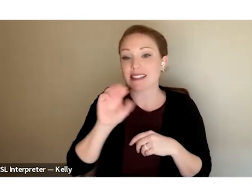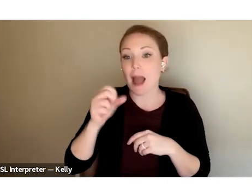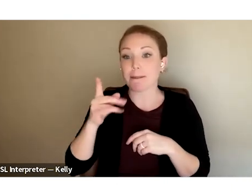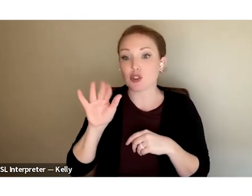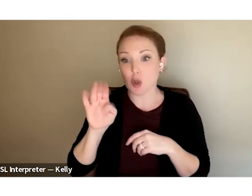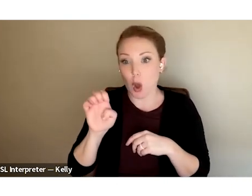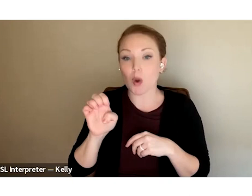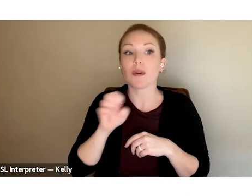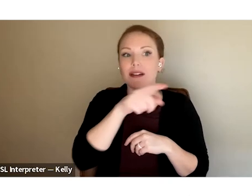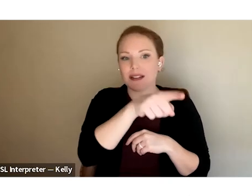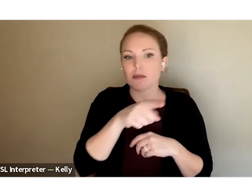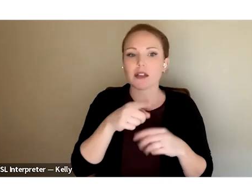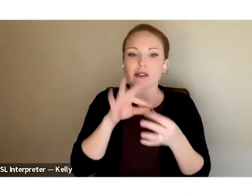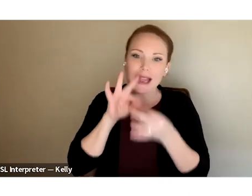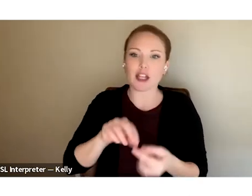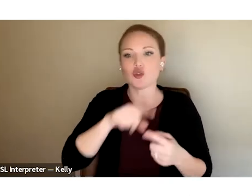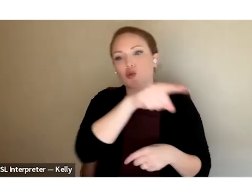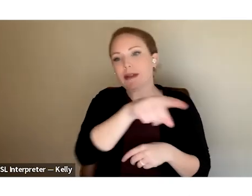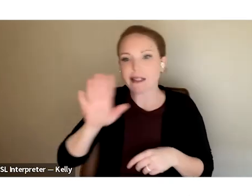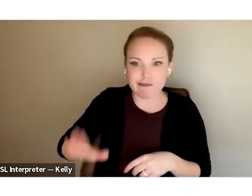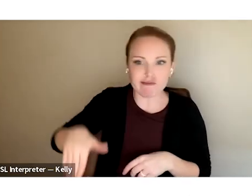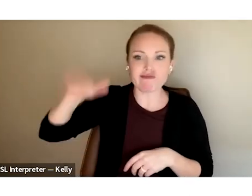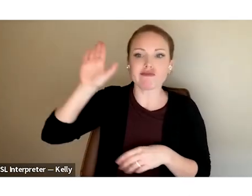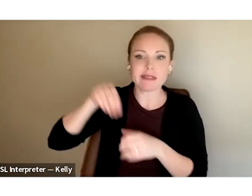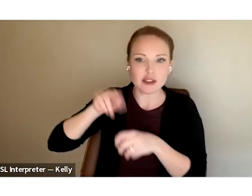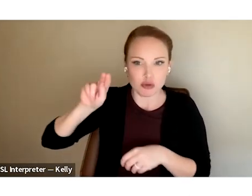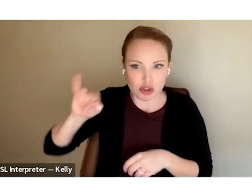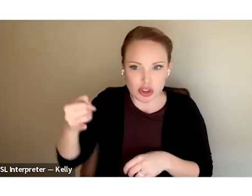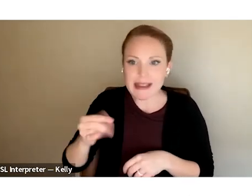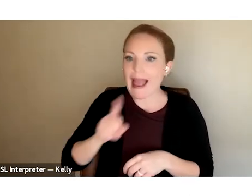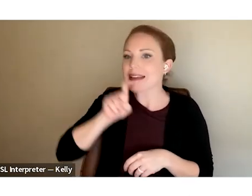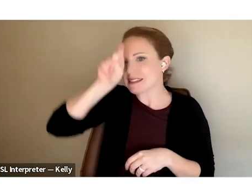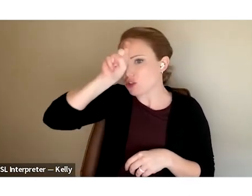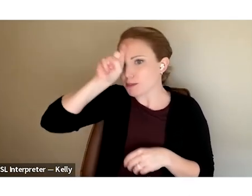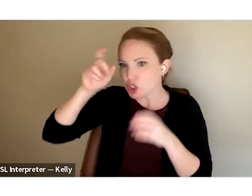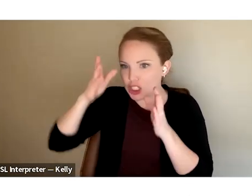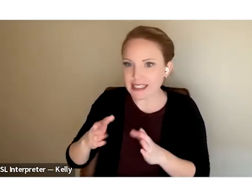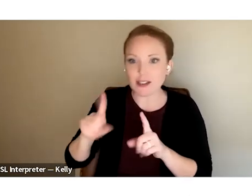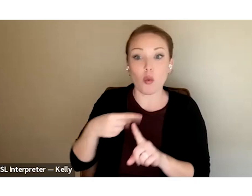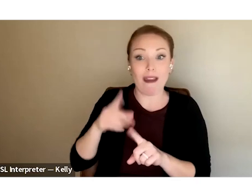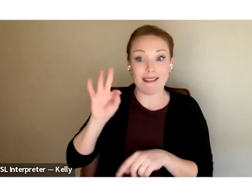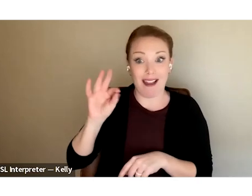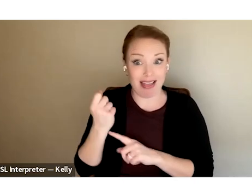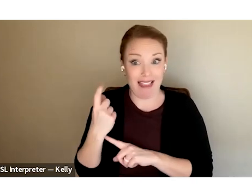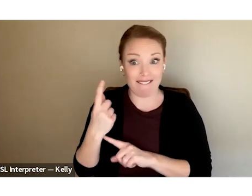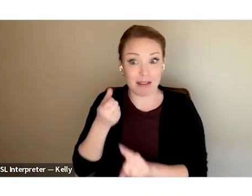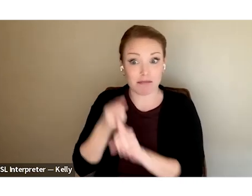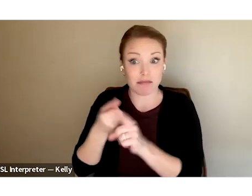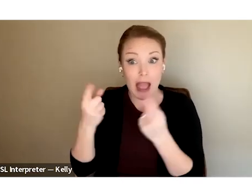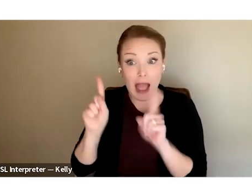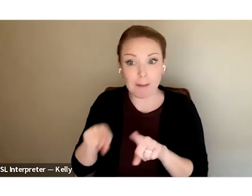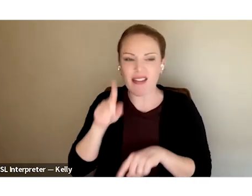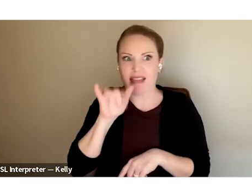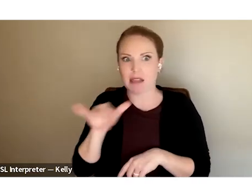by him growing up in Jersey as an Egyptian. When 9/11 happened, he's around this same age, and he's